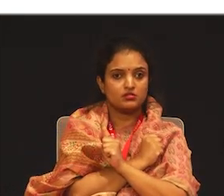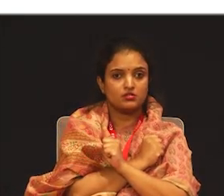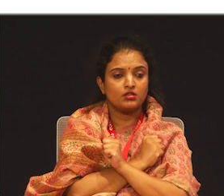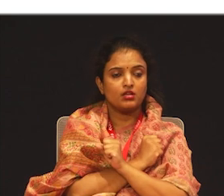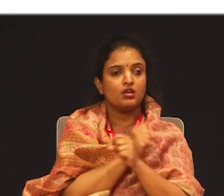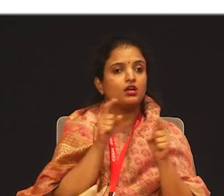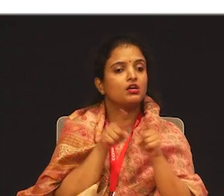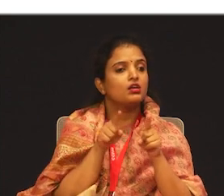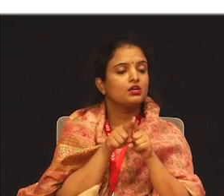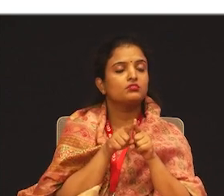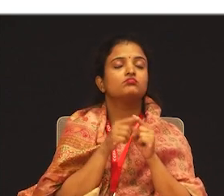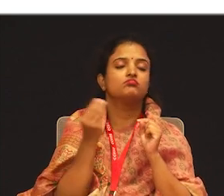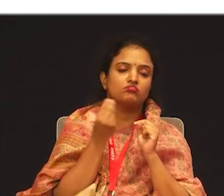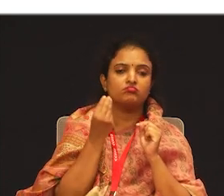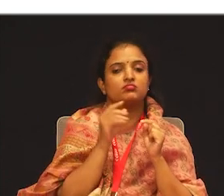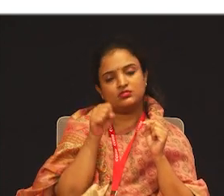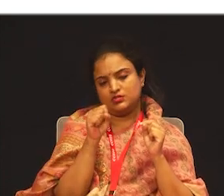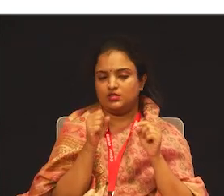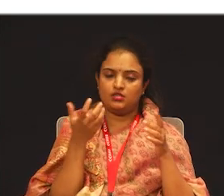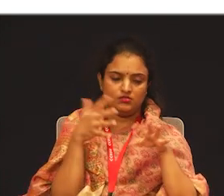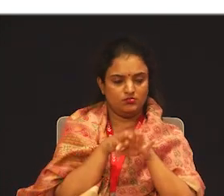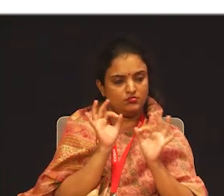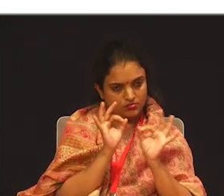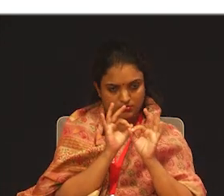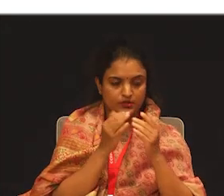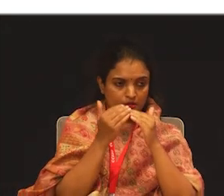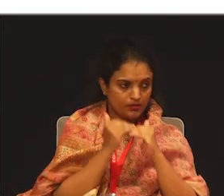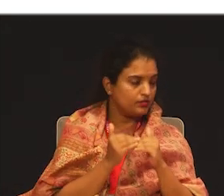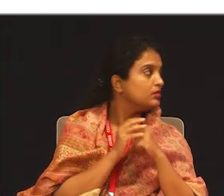have consensus on this statement. The fourth one.